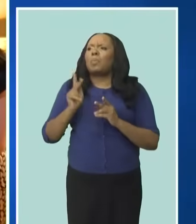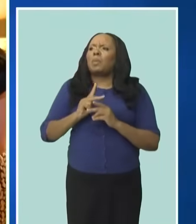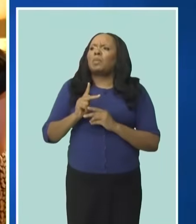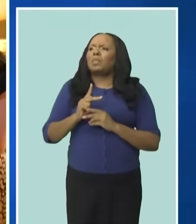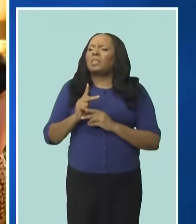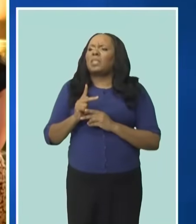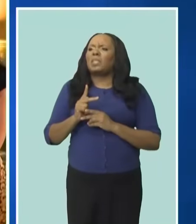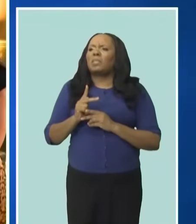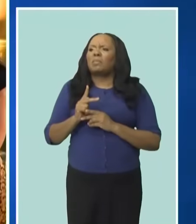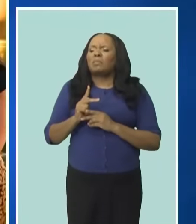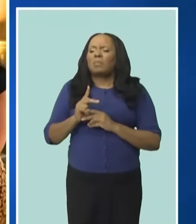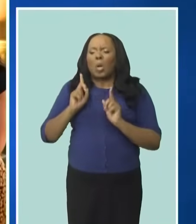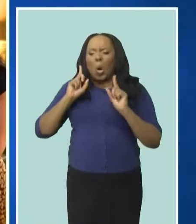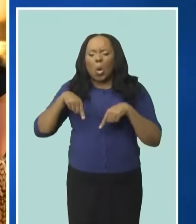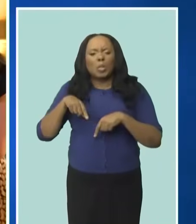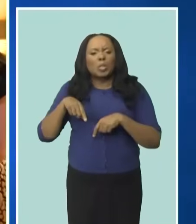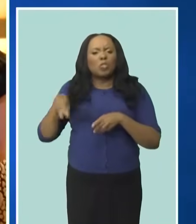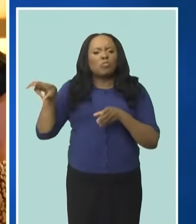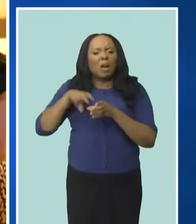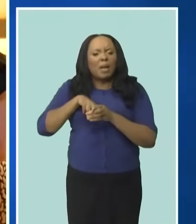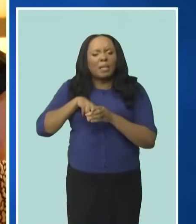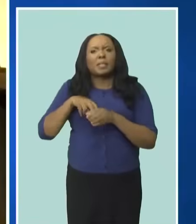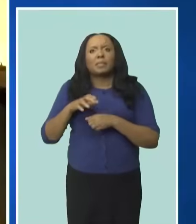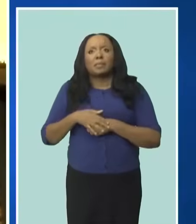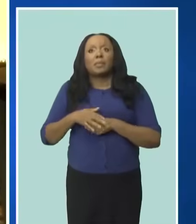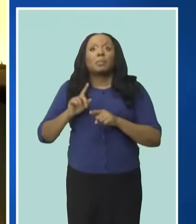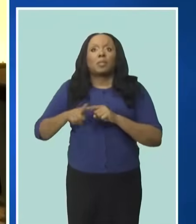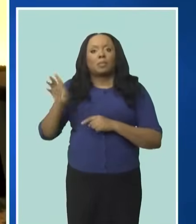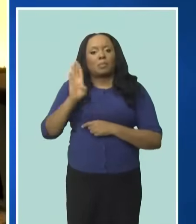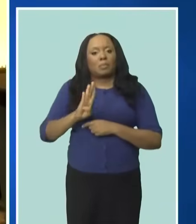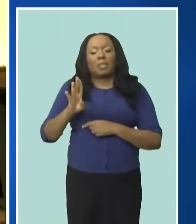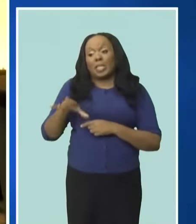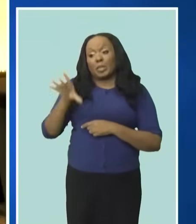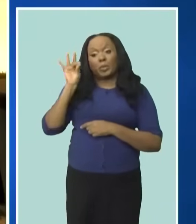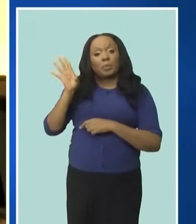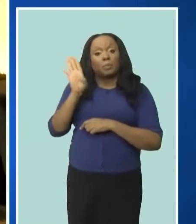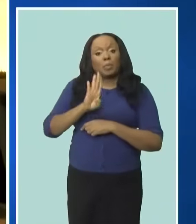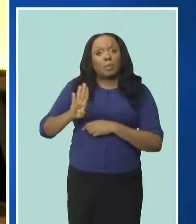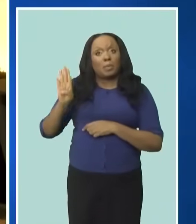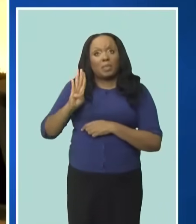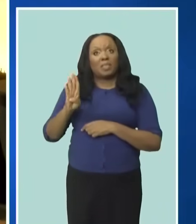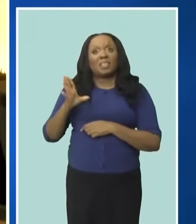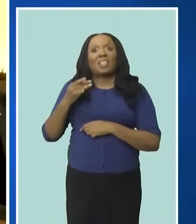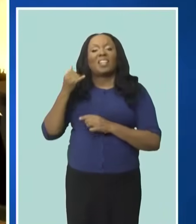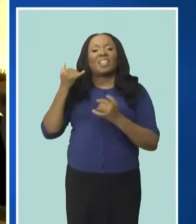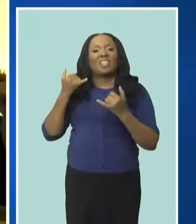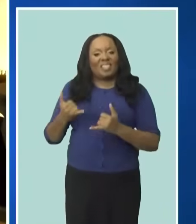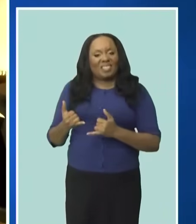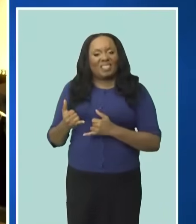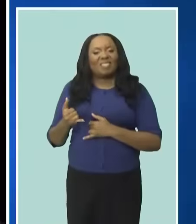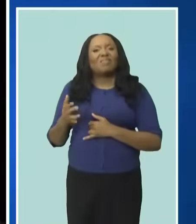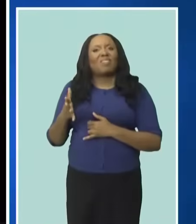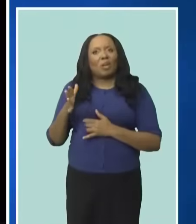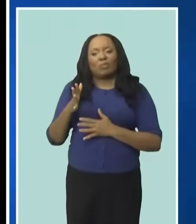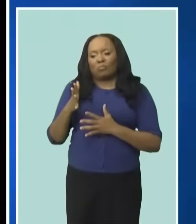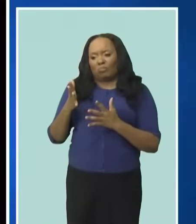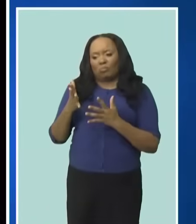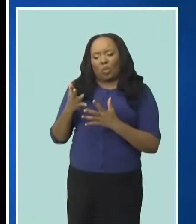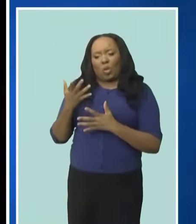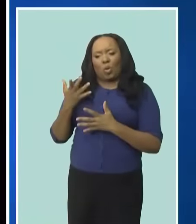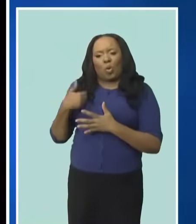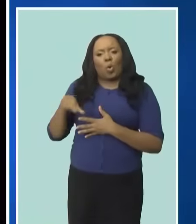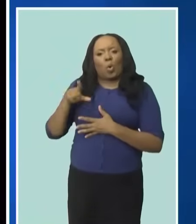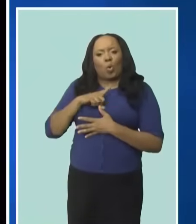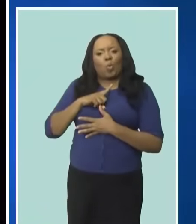is at the core of Uber, and Barbados was chosen for its development and place in the world scheme of things. Barbados is a